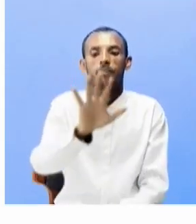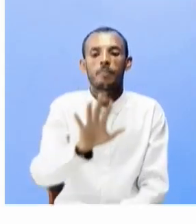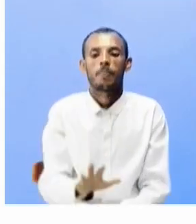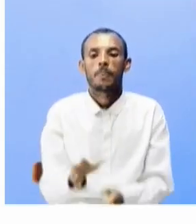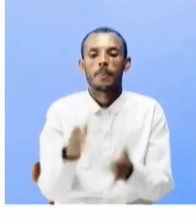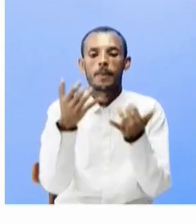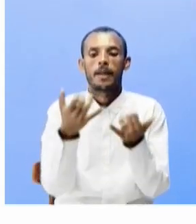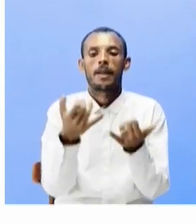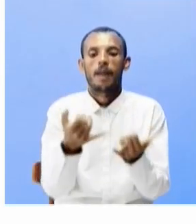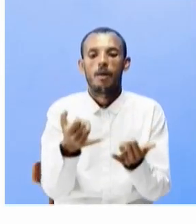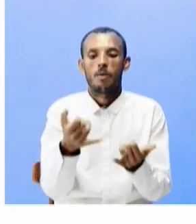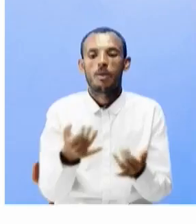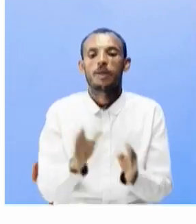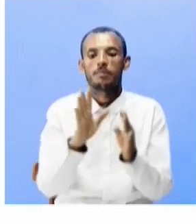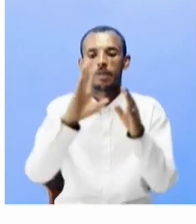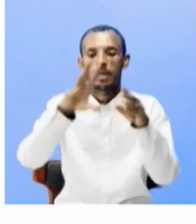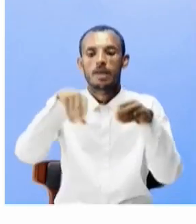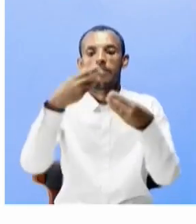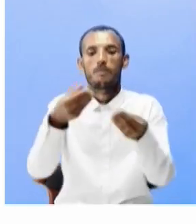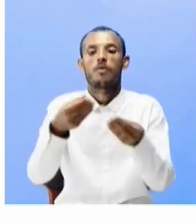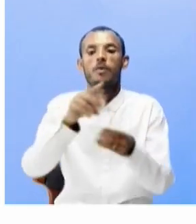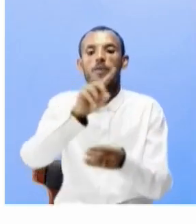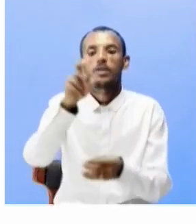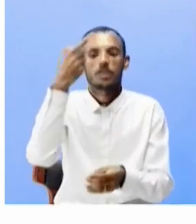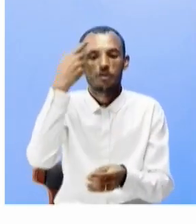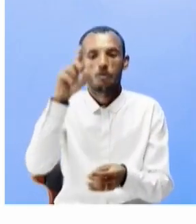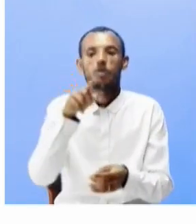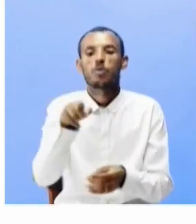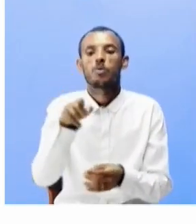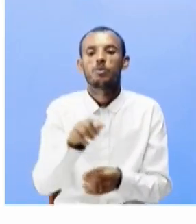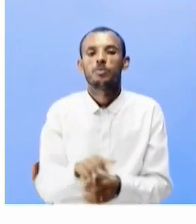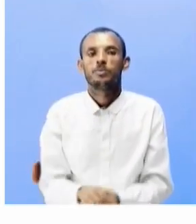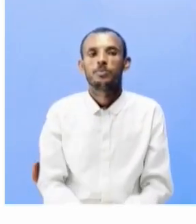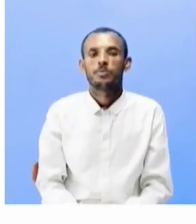Now let me give you a question for you.